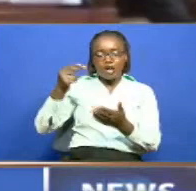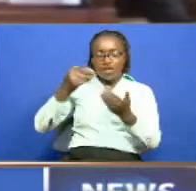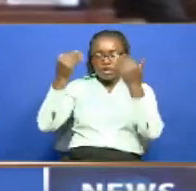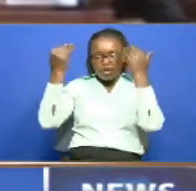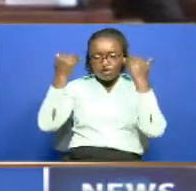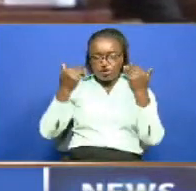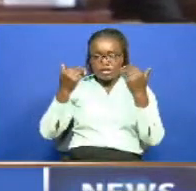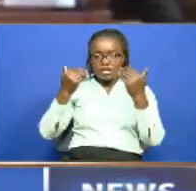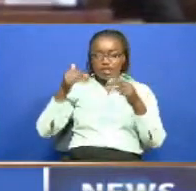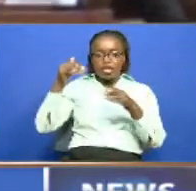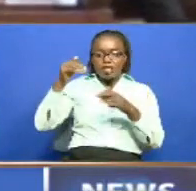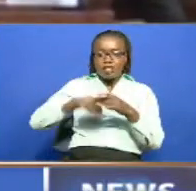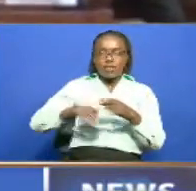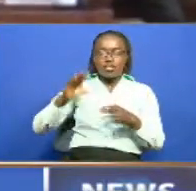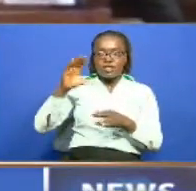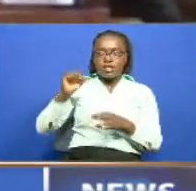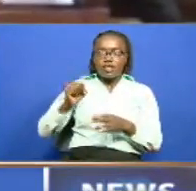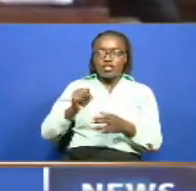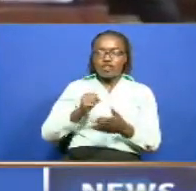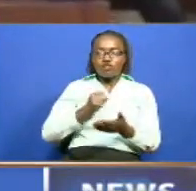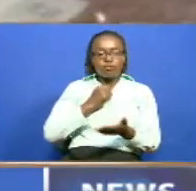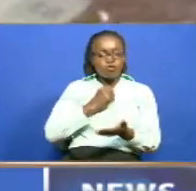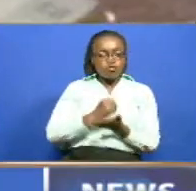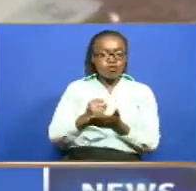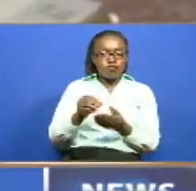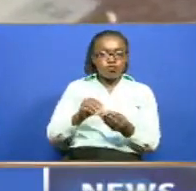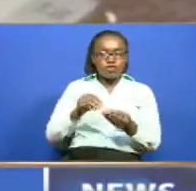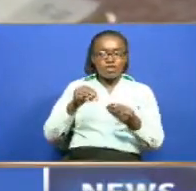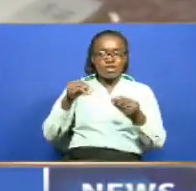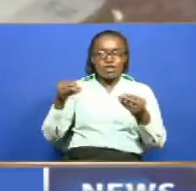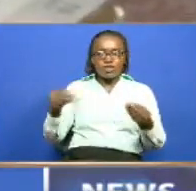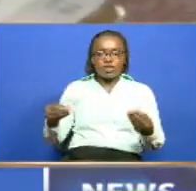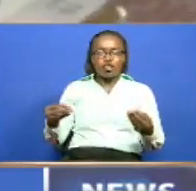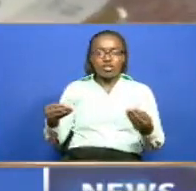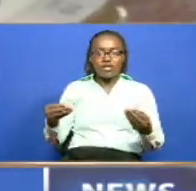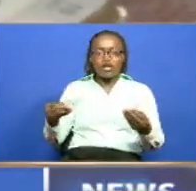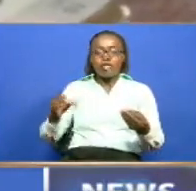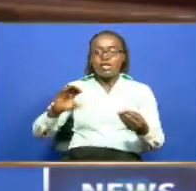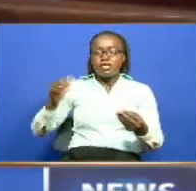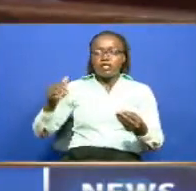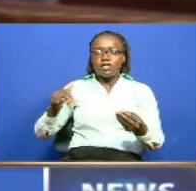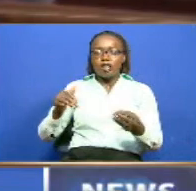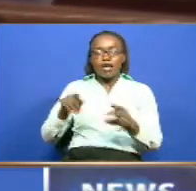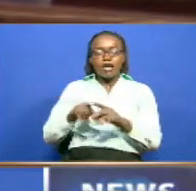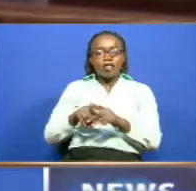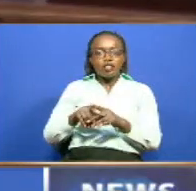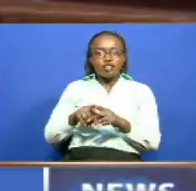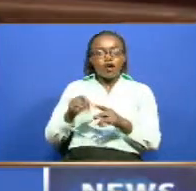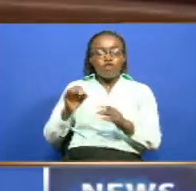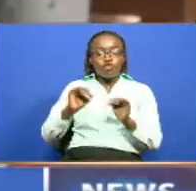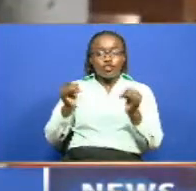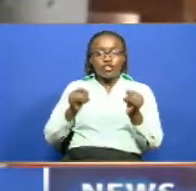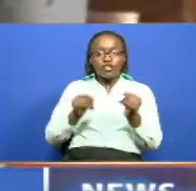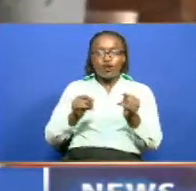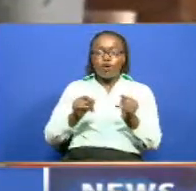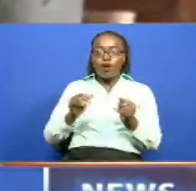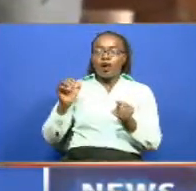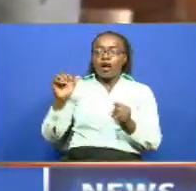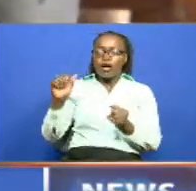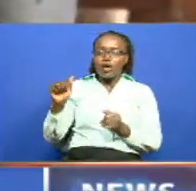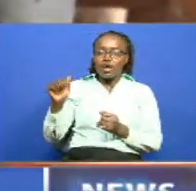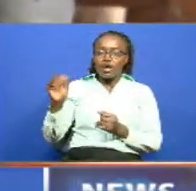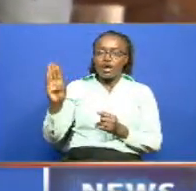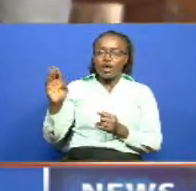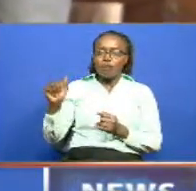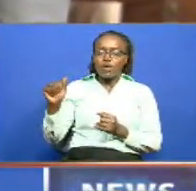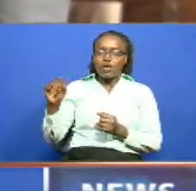Secretary Fred Matiang'i to revoke a gazette notice gazetting Shamata Township as designated headquarters for the newly created Aberdare sub-county.